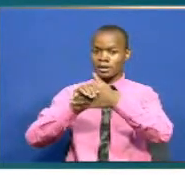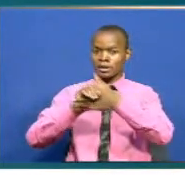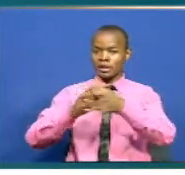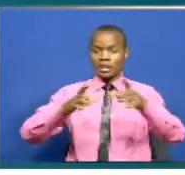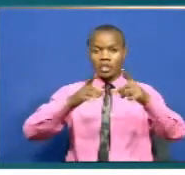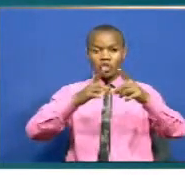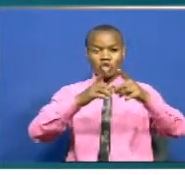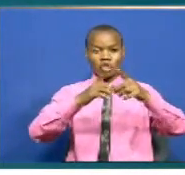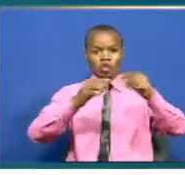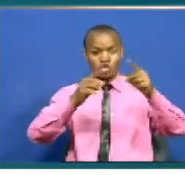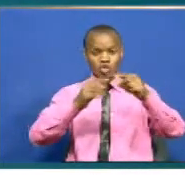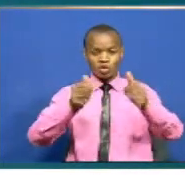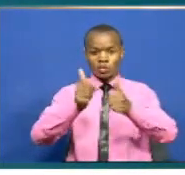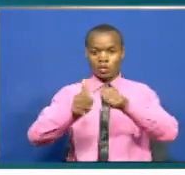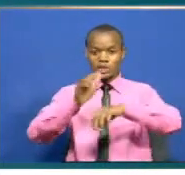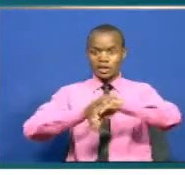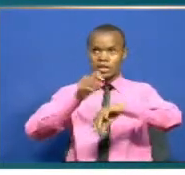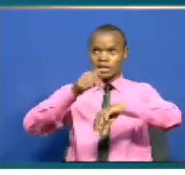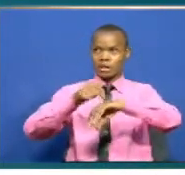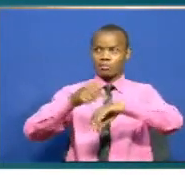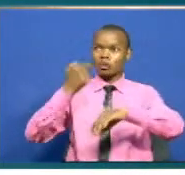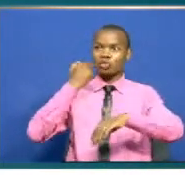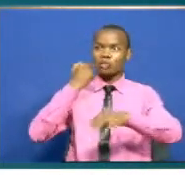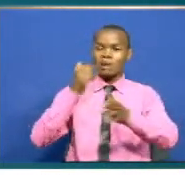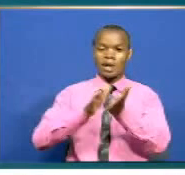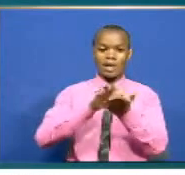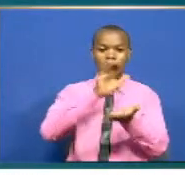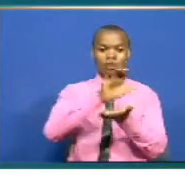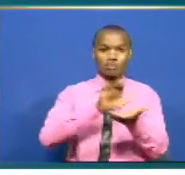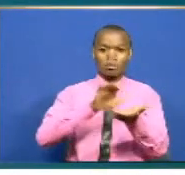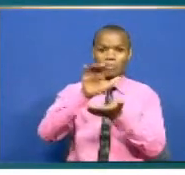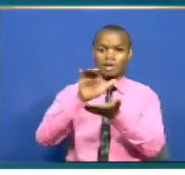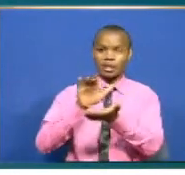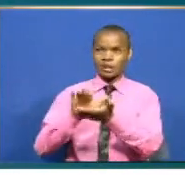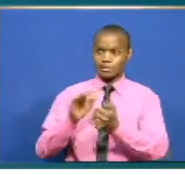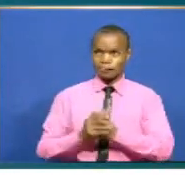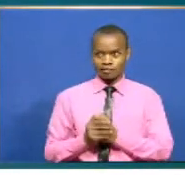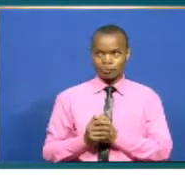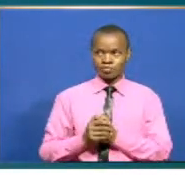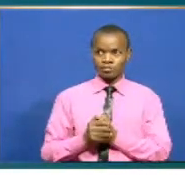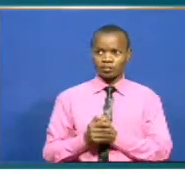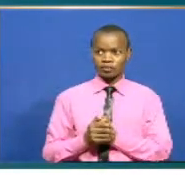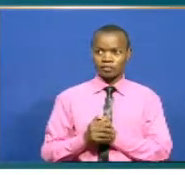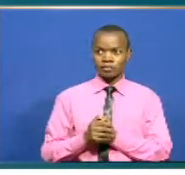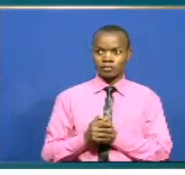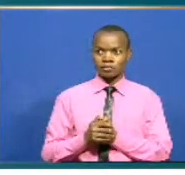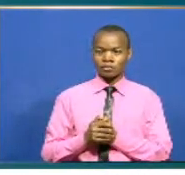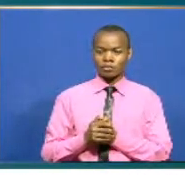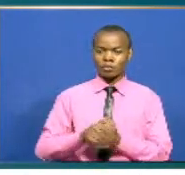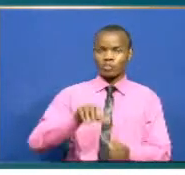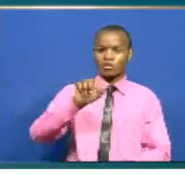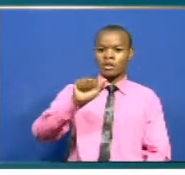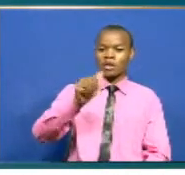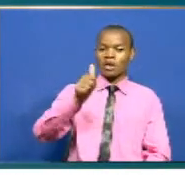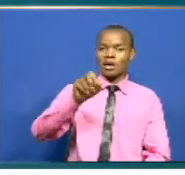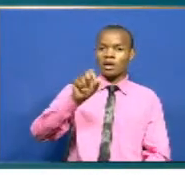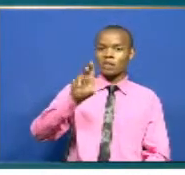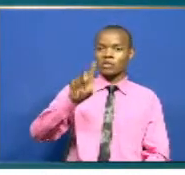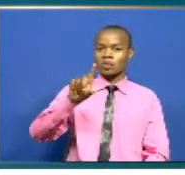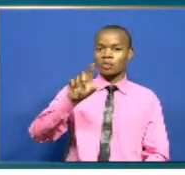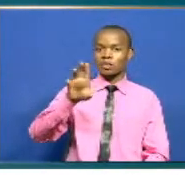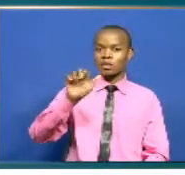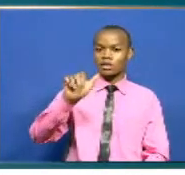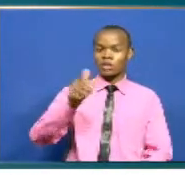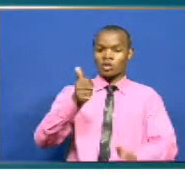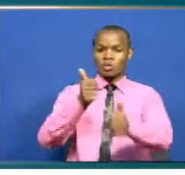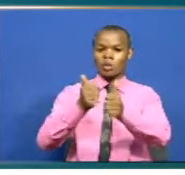shelves of the supermarkets and the shoppings. Mm-hmm. Those sausages that you take for your